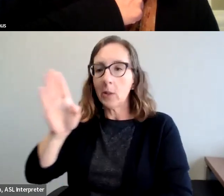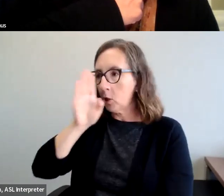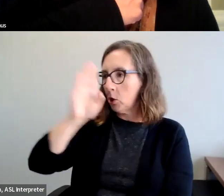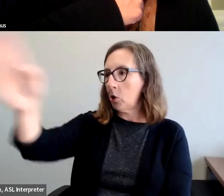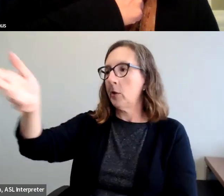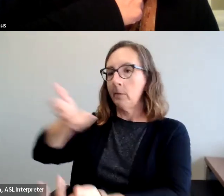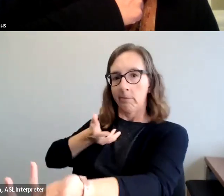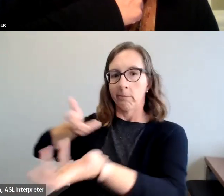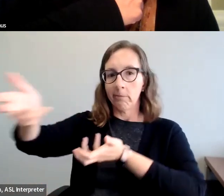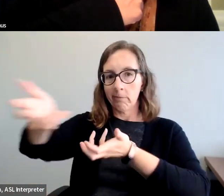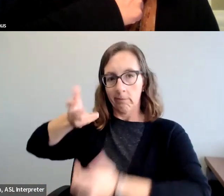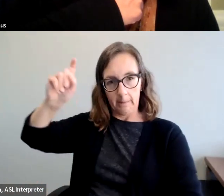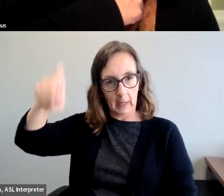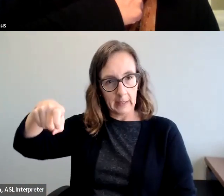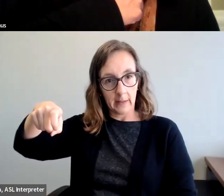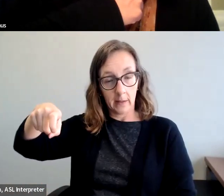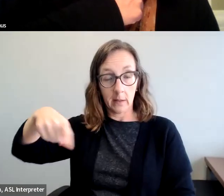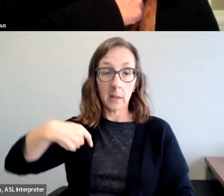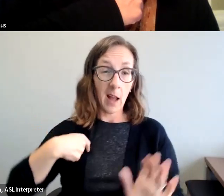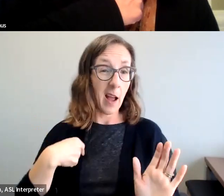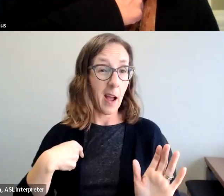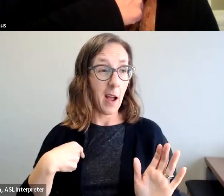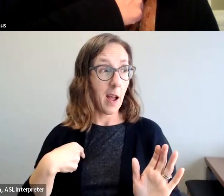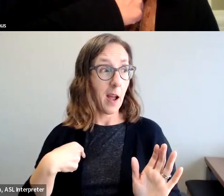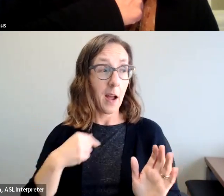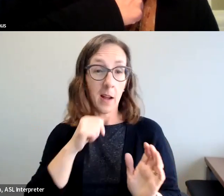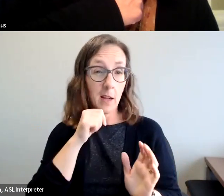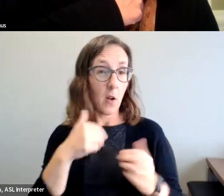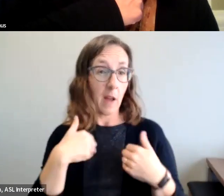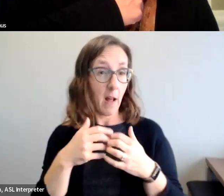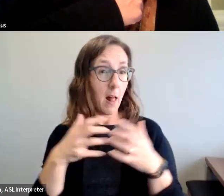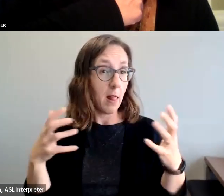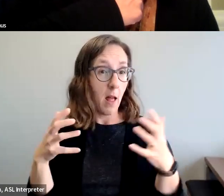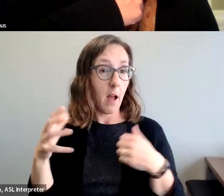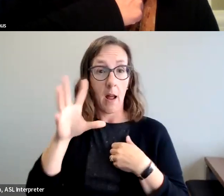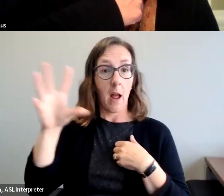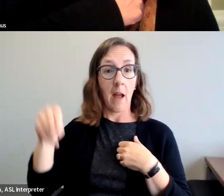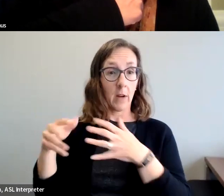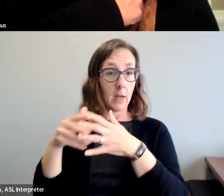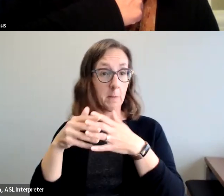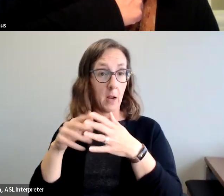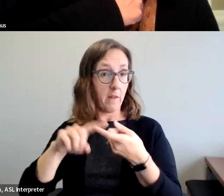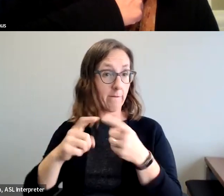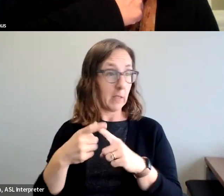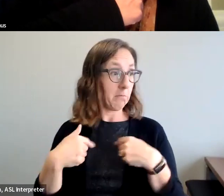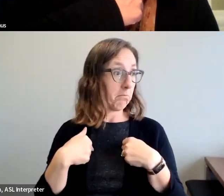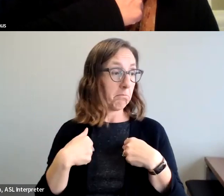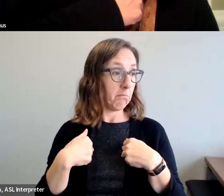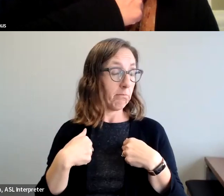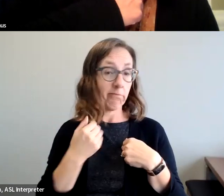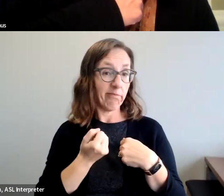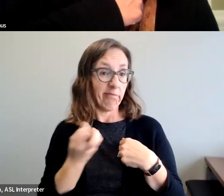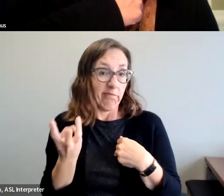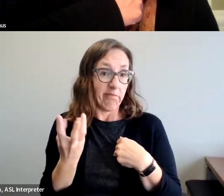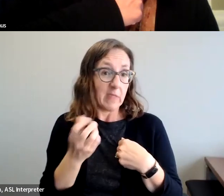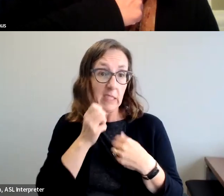because to be honest, I don't have a lot of African American friends, and I